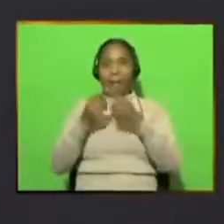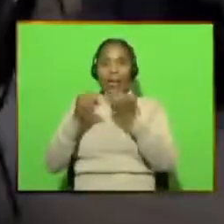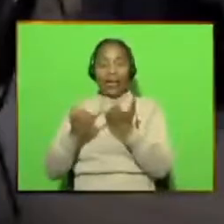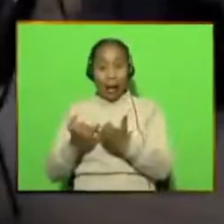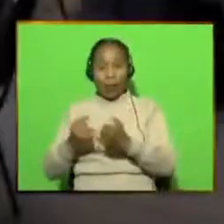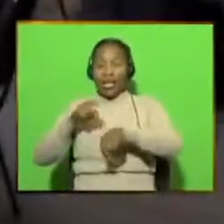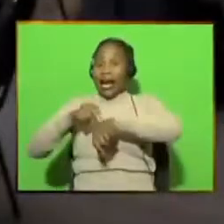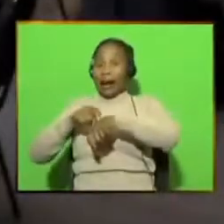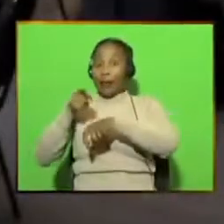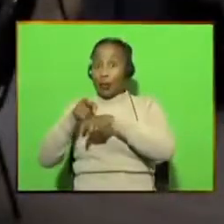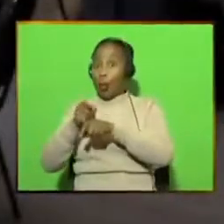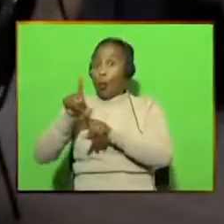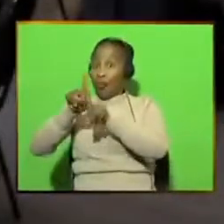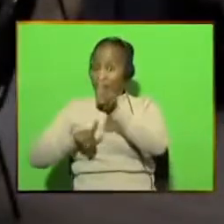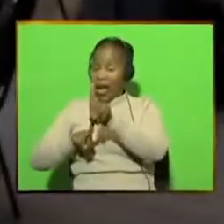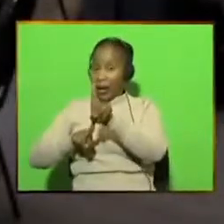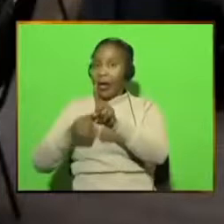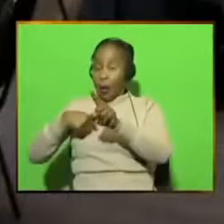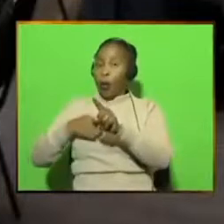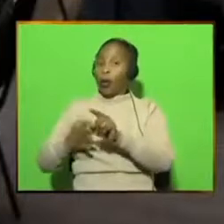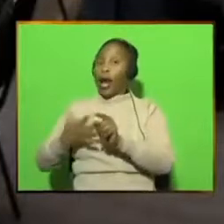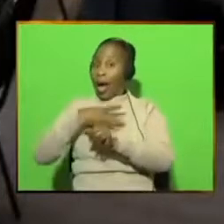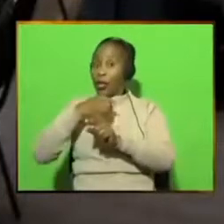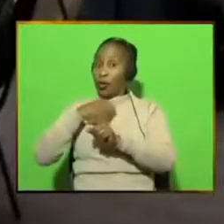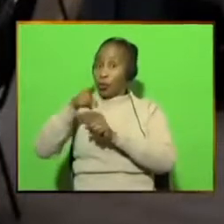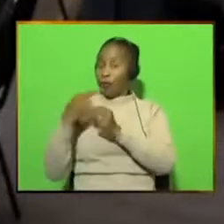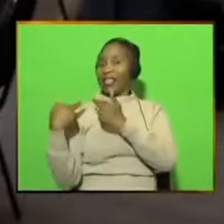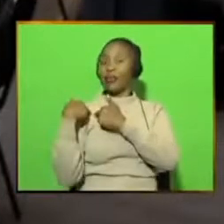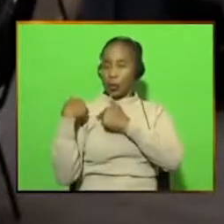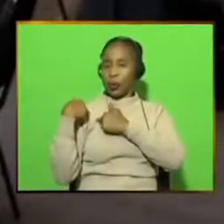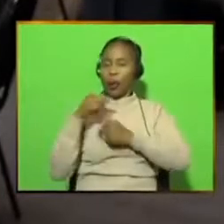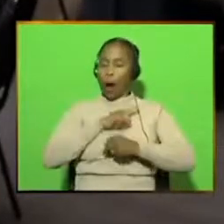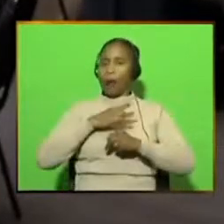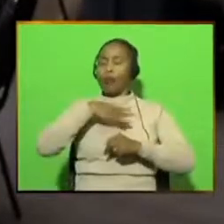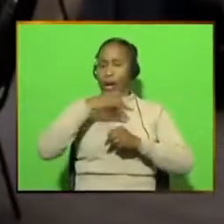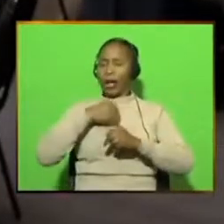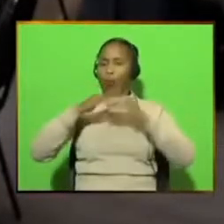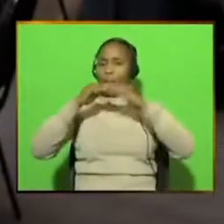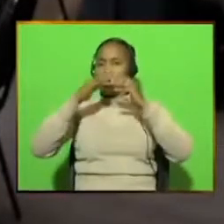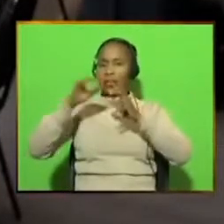you to account, because we want to fix South Africa. All the best, Mr. President.